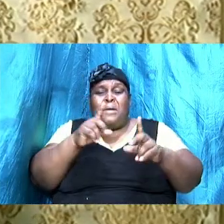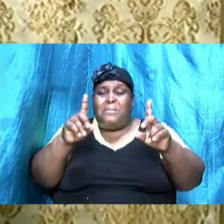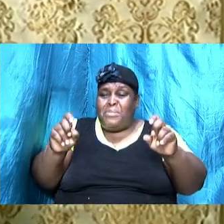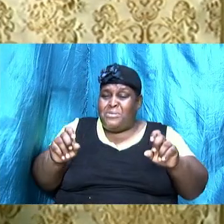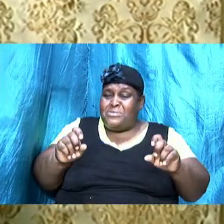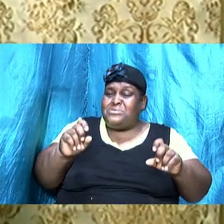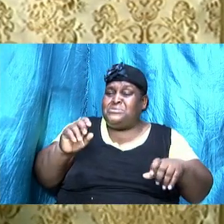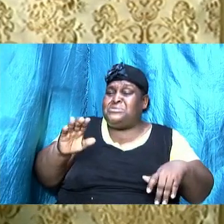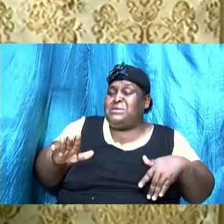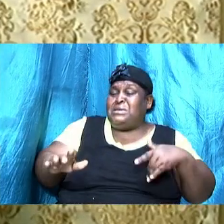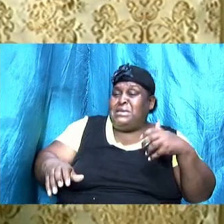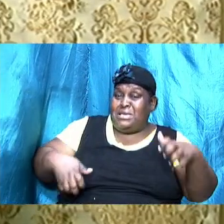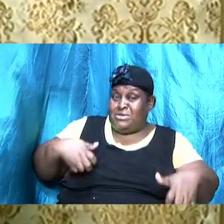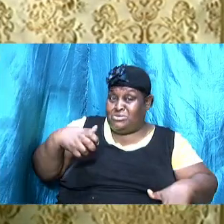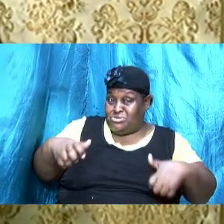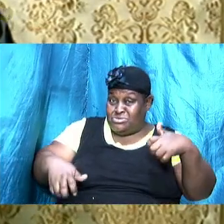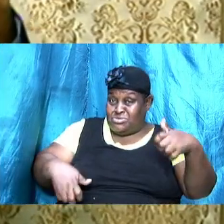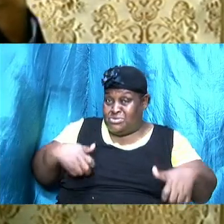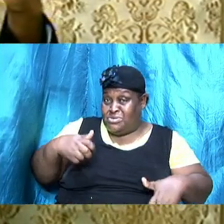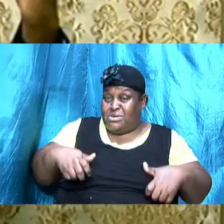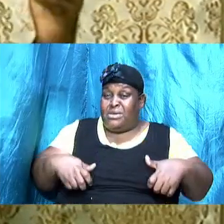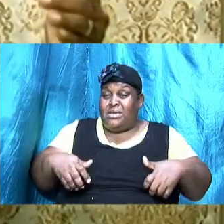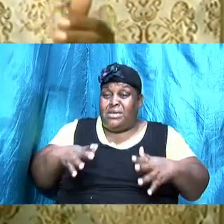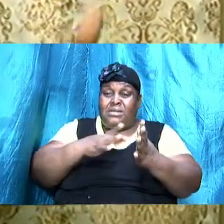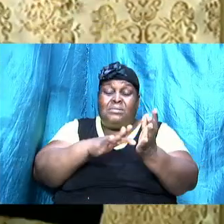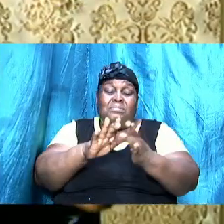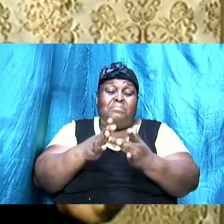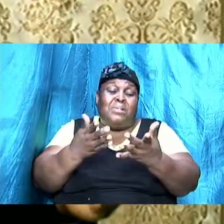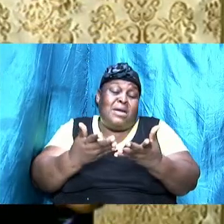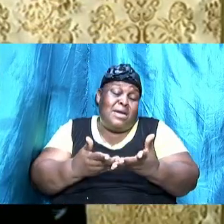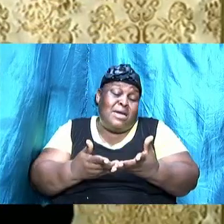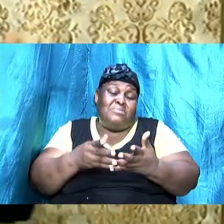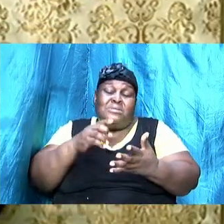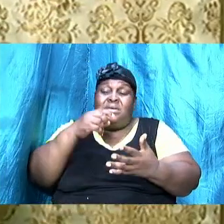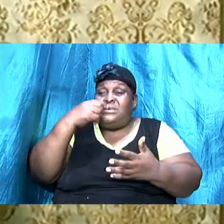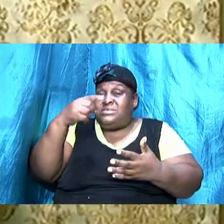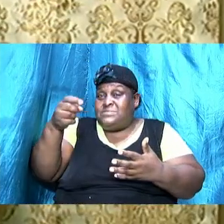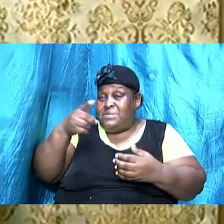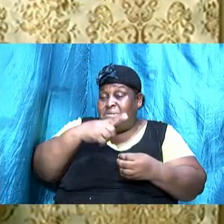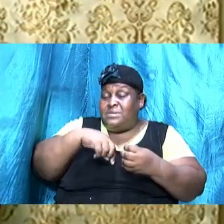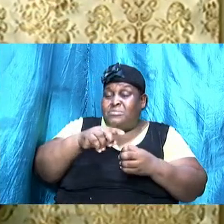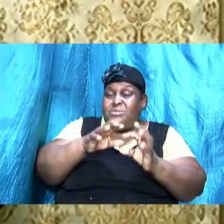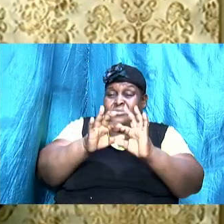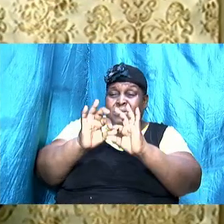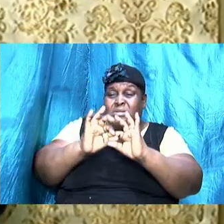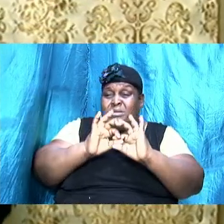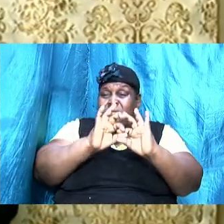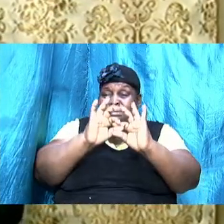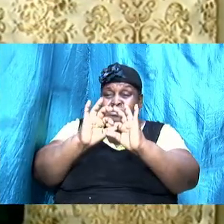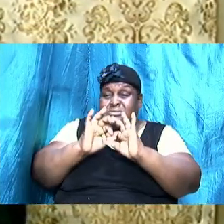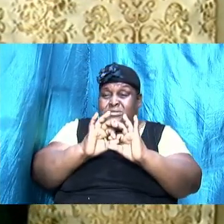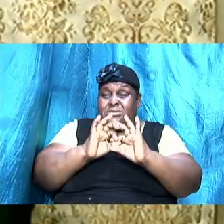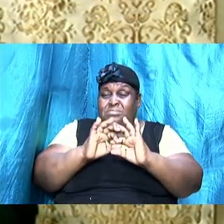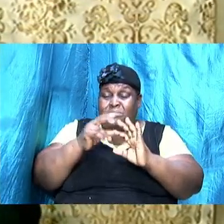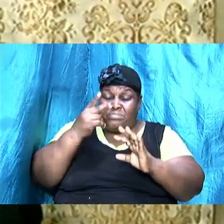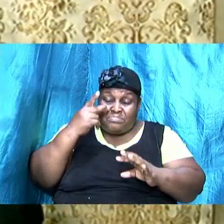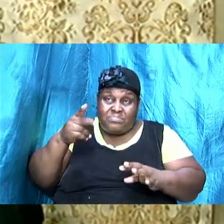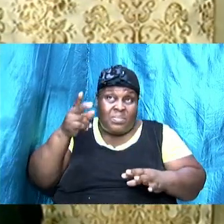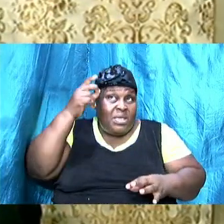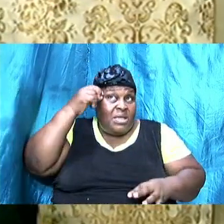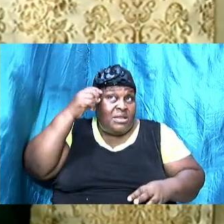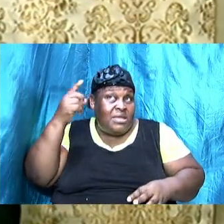about relationship, and it looked at the relationship between David and Jonathan. It looked at the